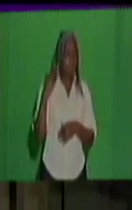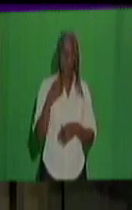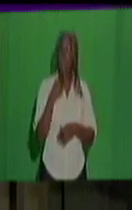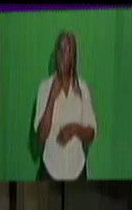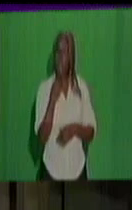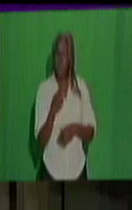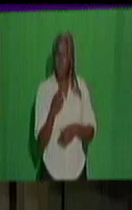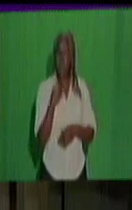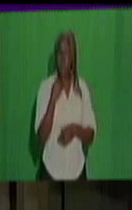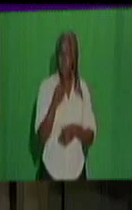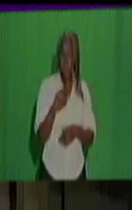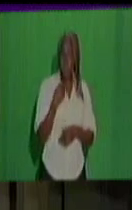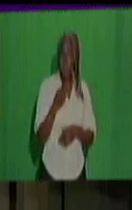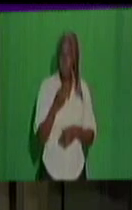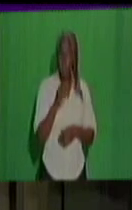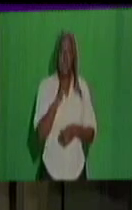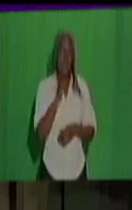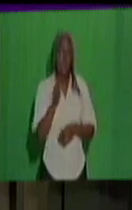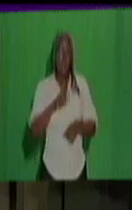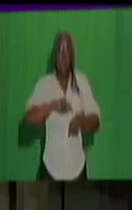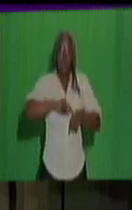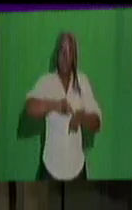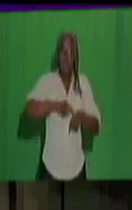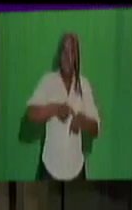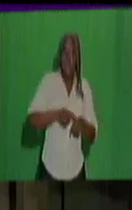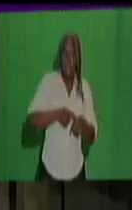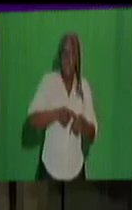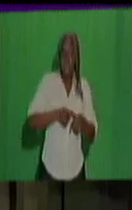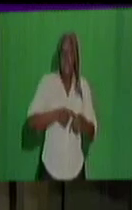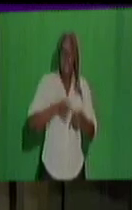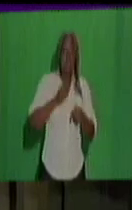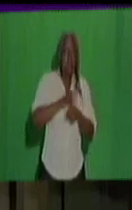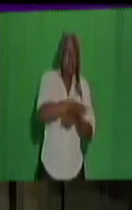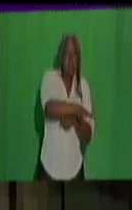days. Don't start your own pyramid of infection.